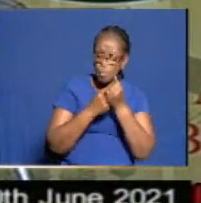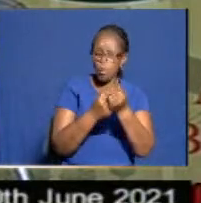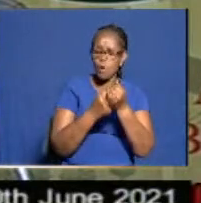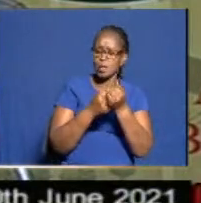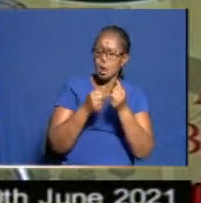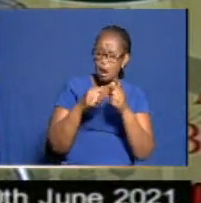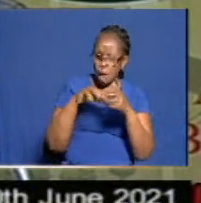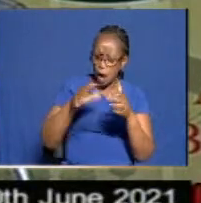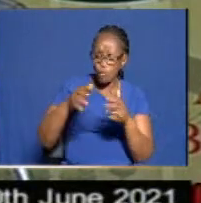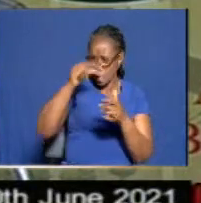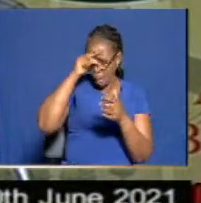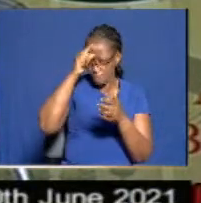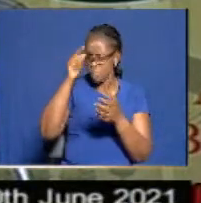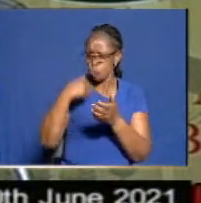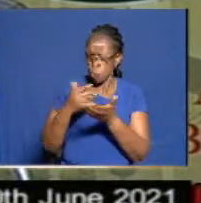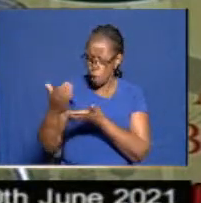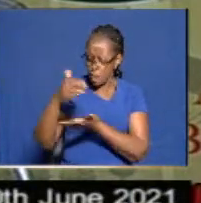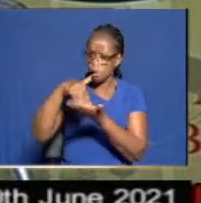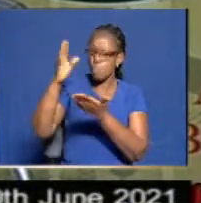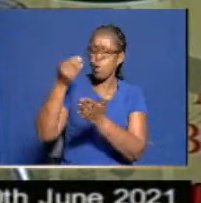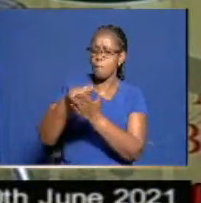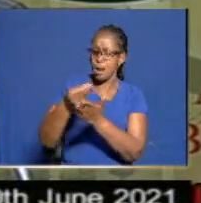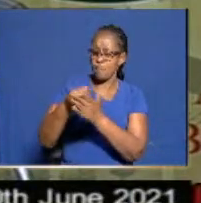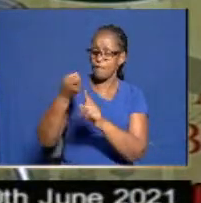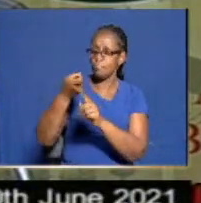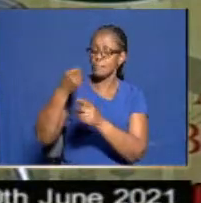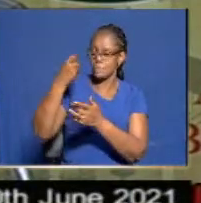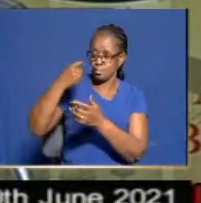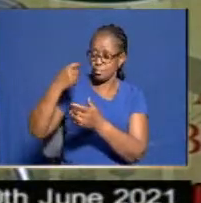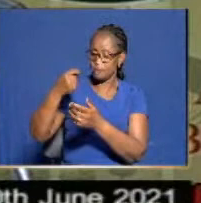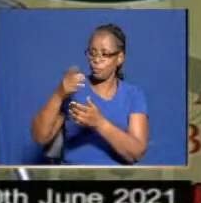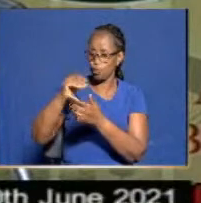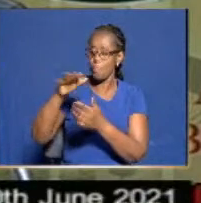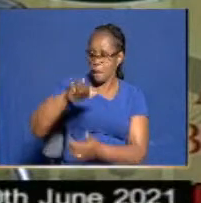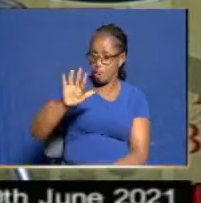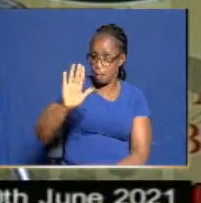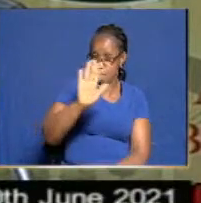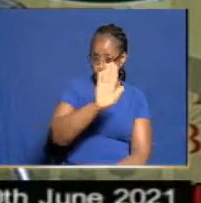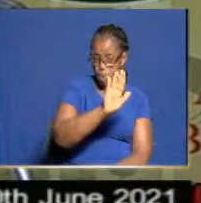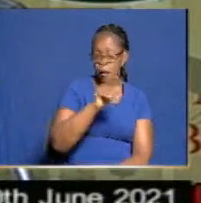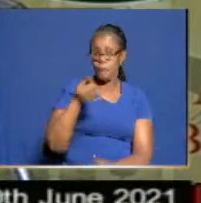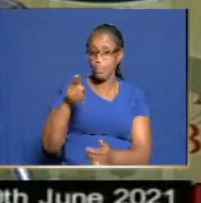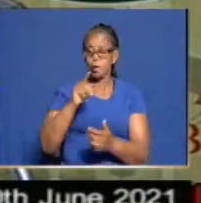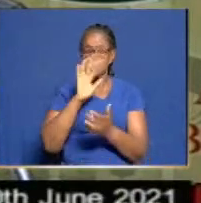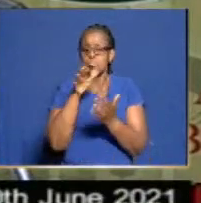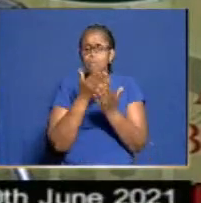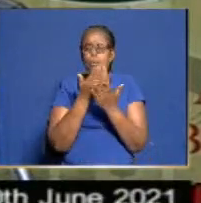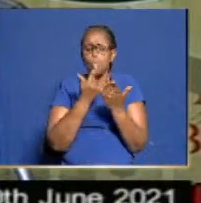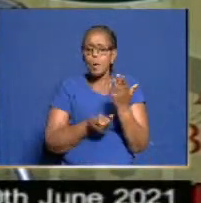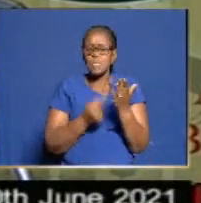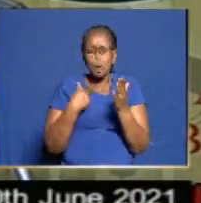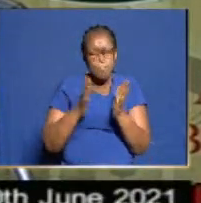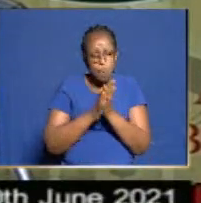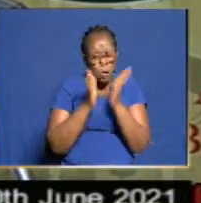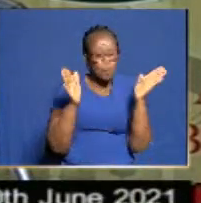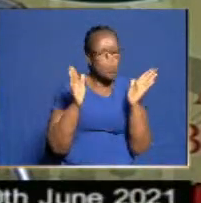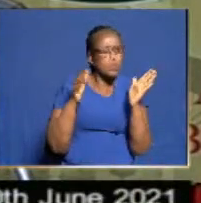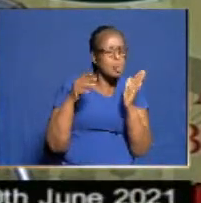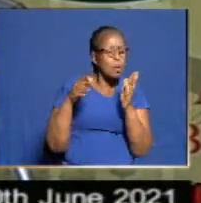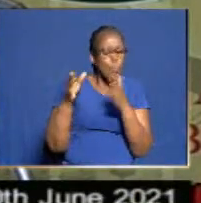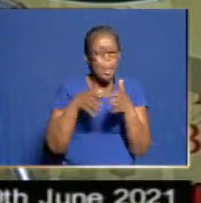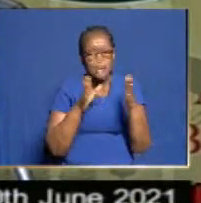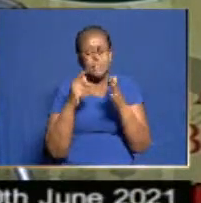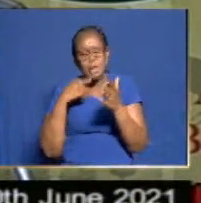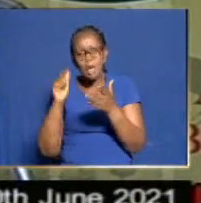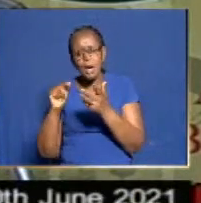government own source revenue. Mr. Speaker, the policy proposes broadening of the revenue basis while enhancing